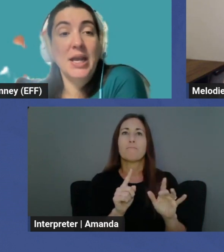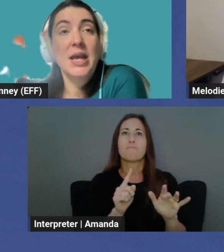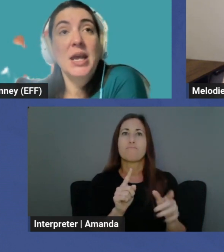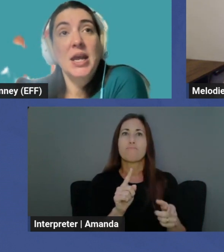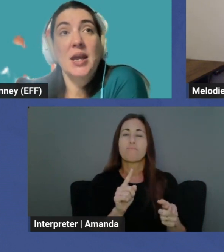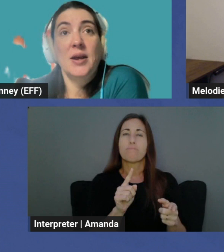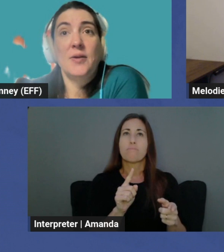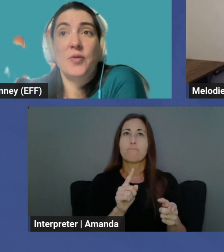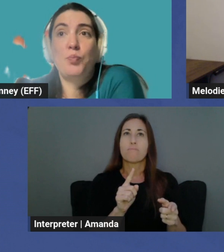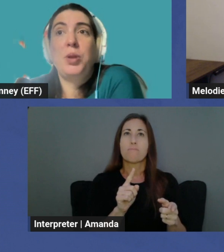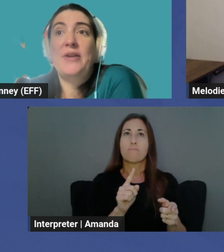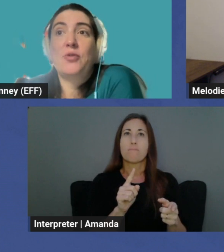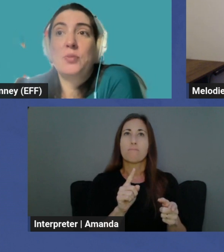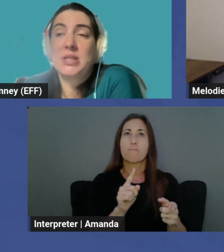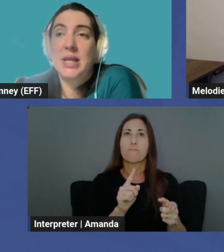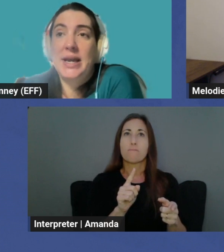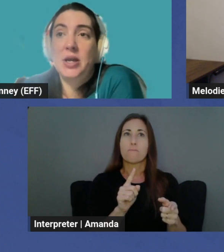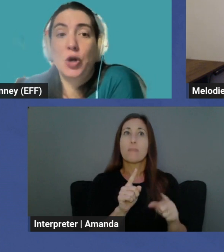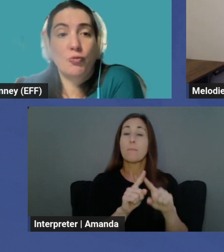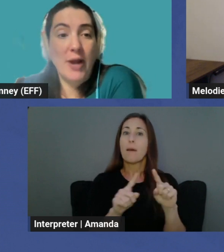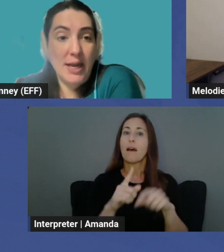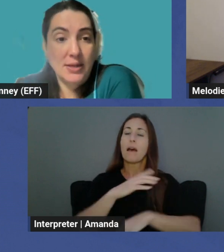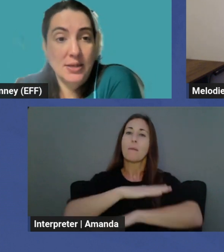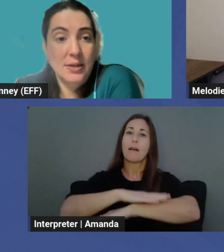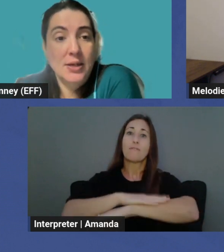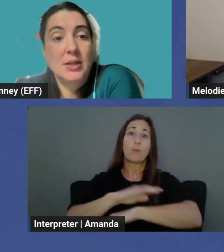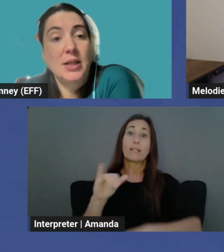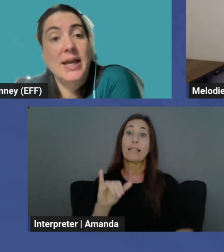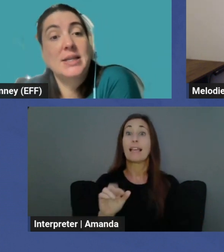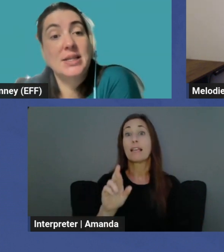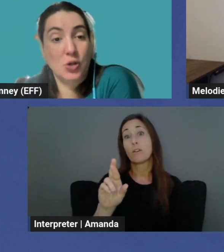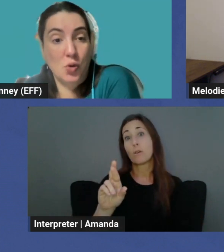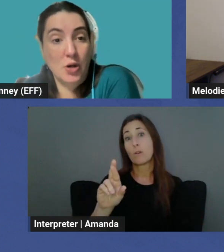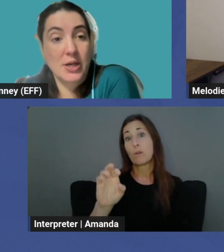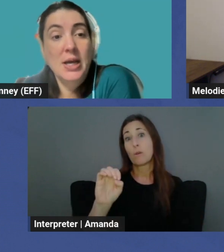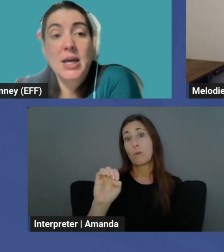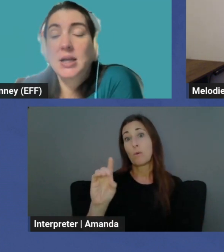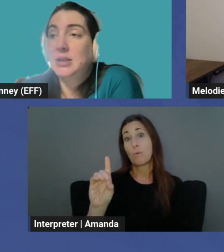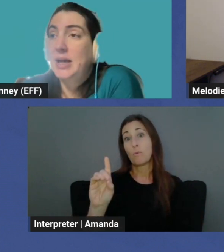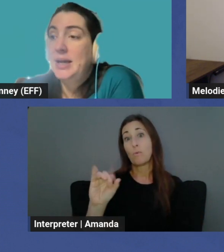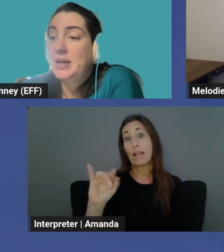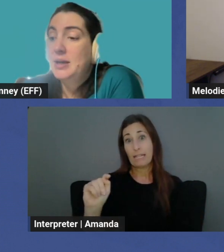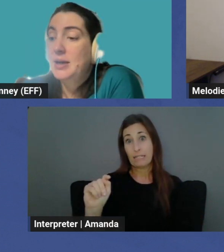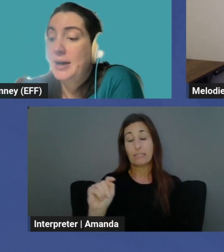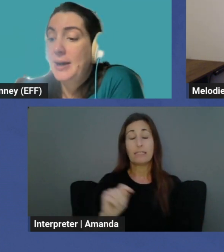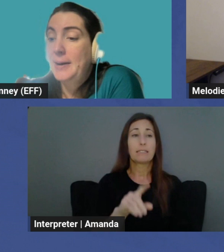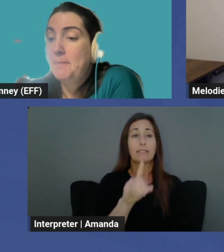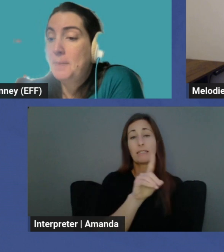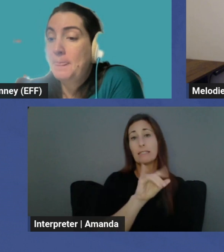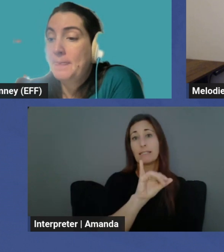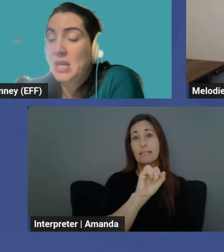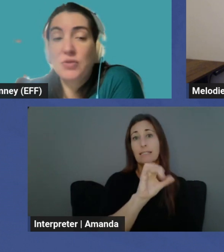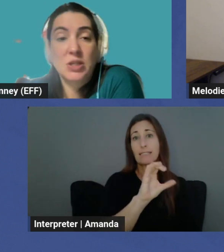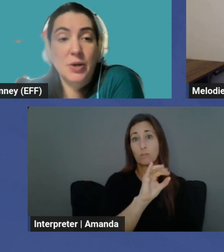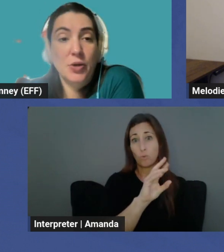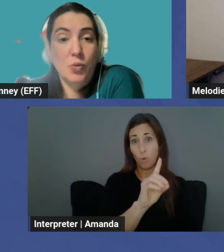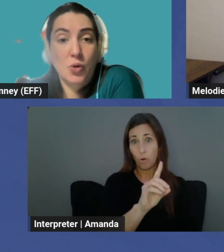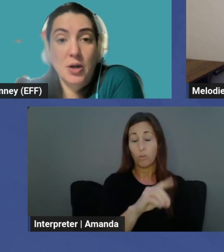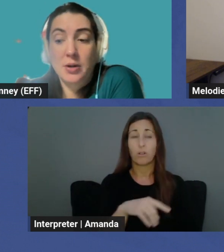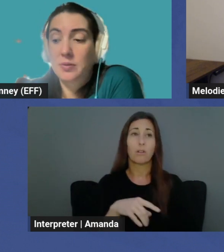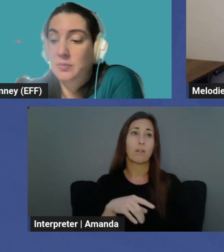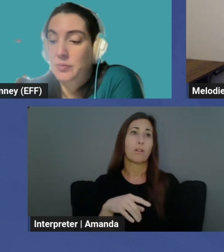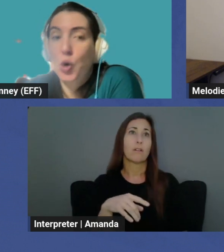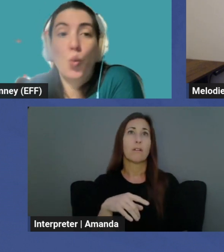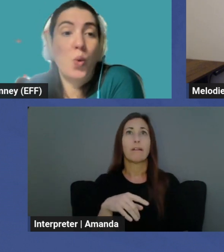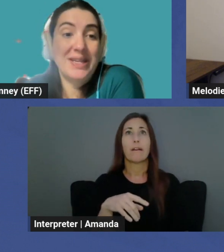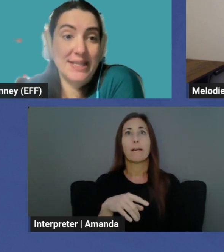But platforms like Reddit, like Discord, like even some other